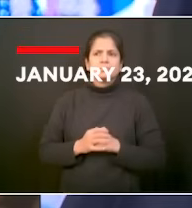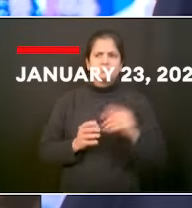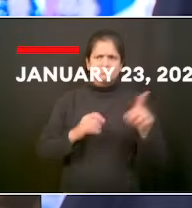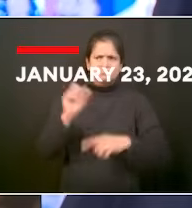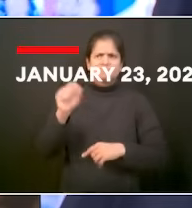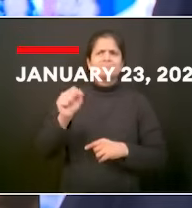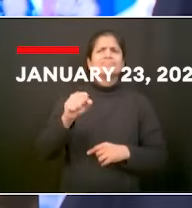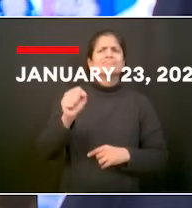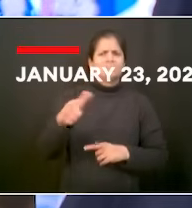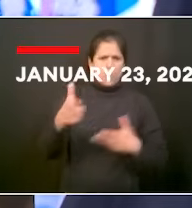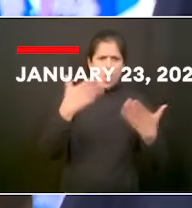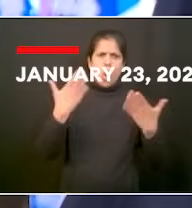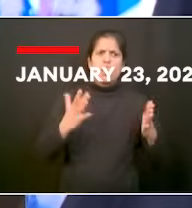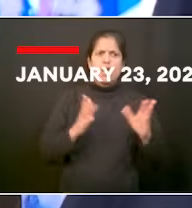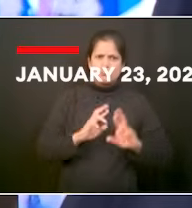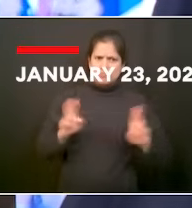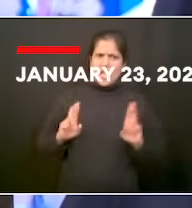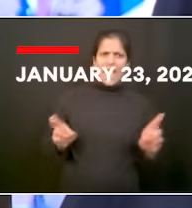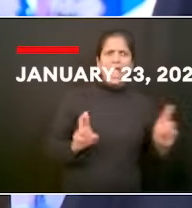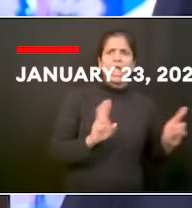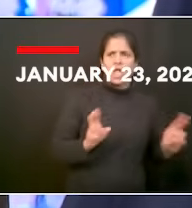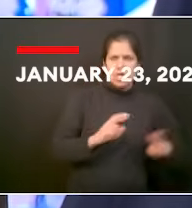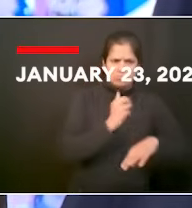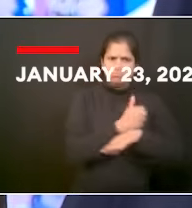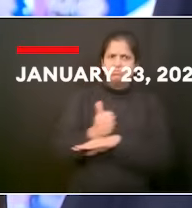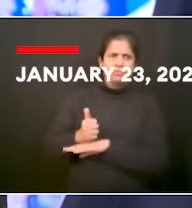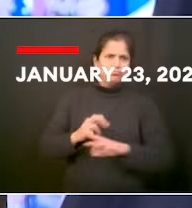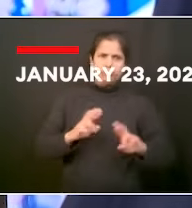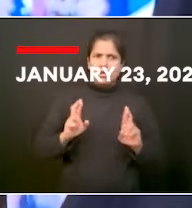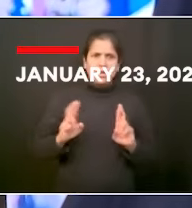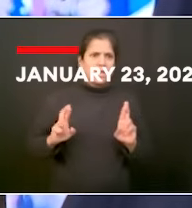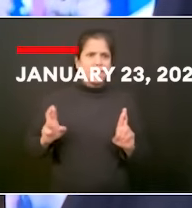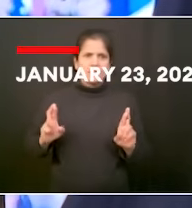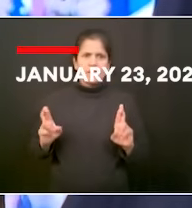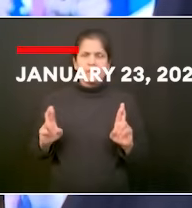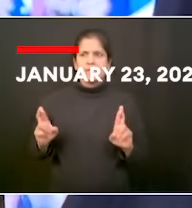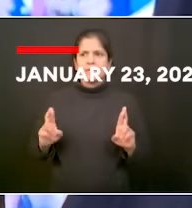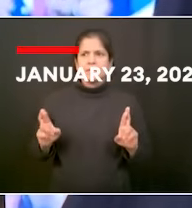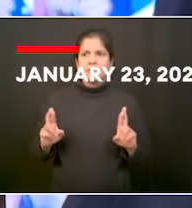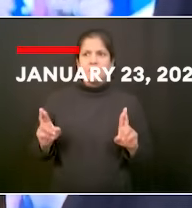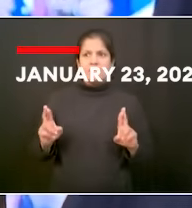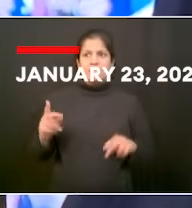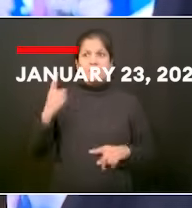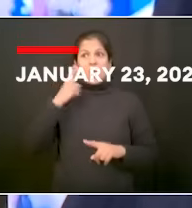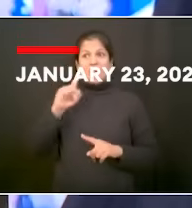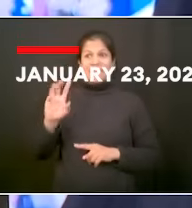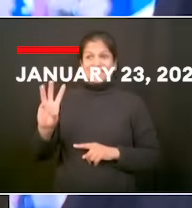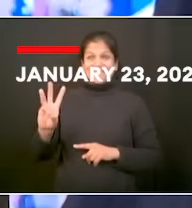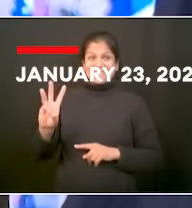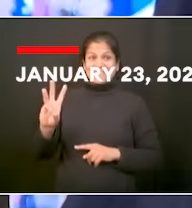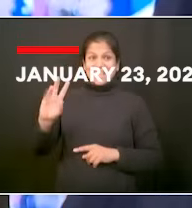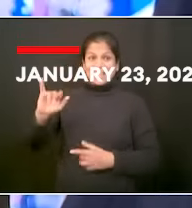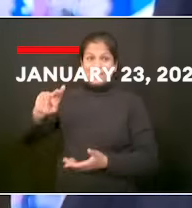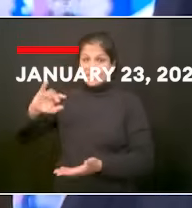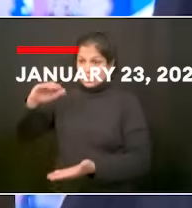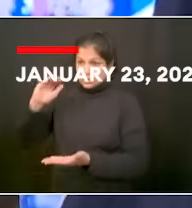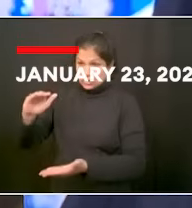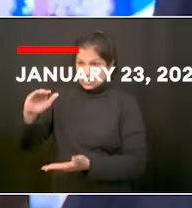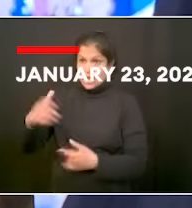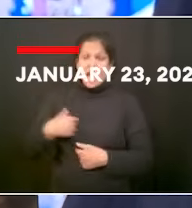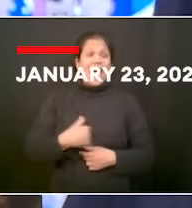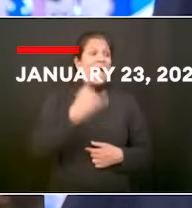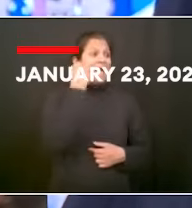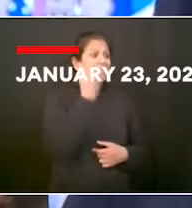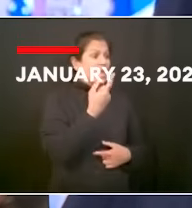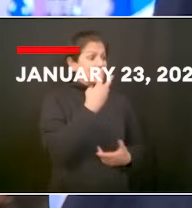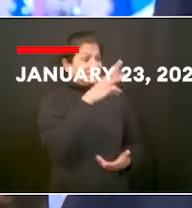does not mean we're not preparing for 16 inches of snow. And I think that's what gives me a real sense of confidence, is that these are the incredible